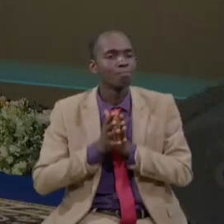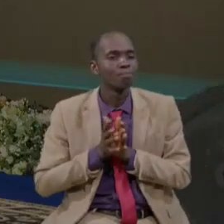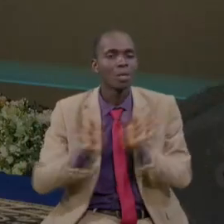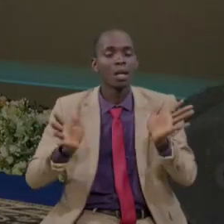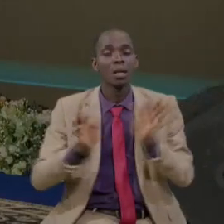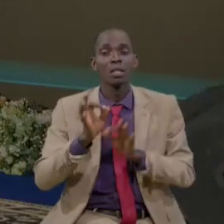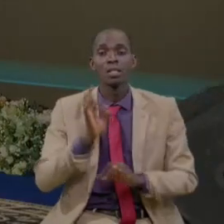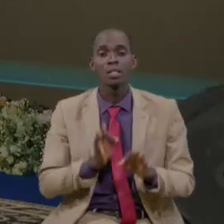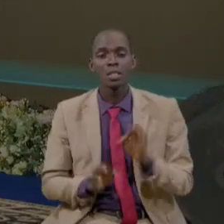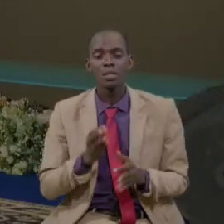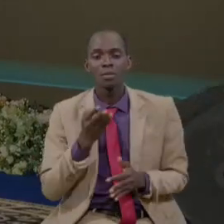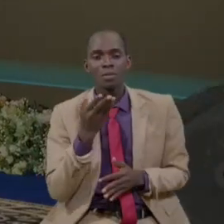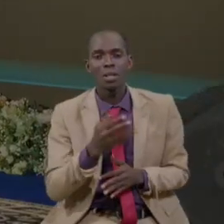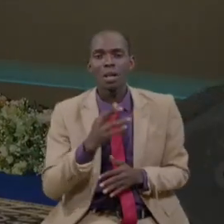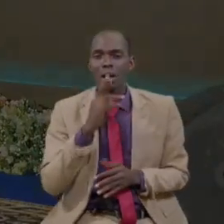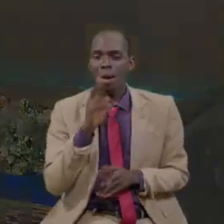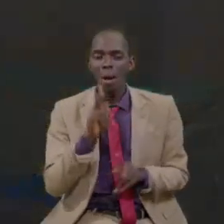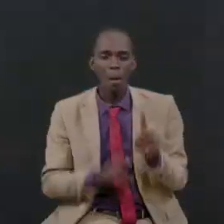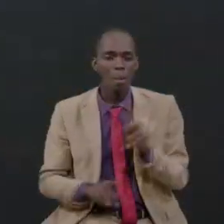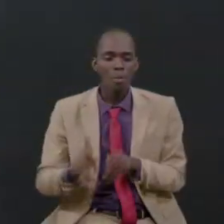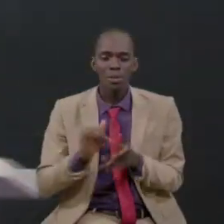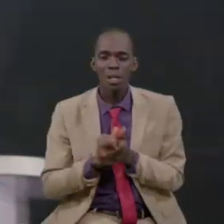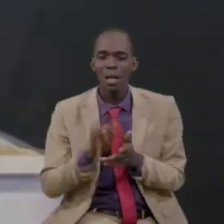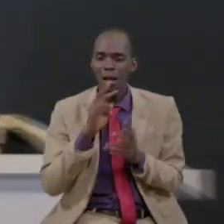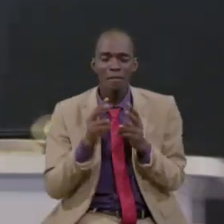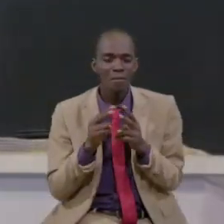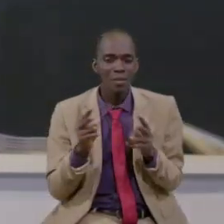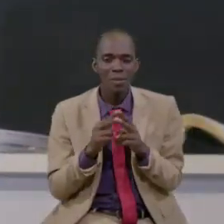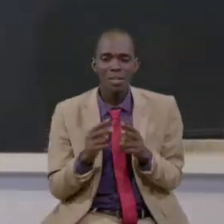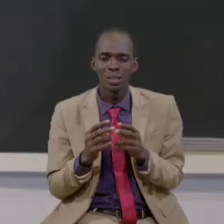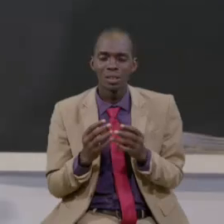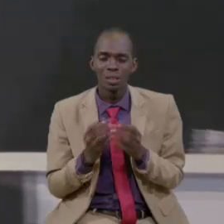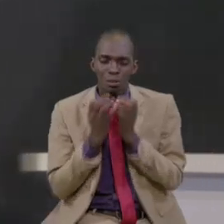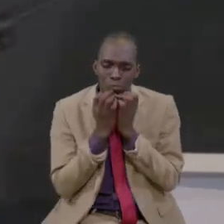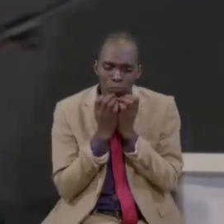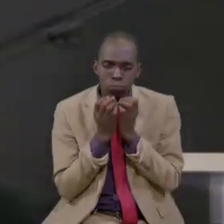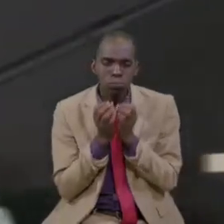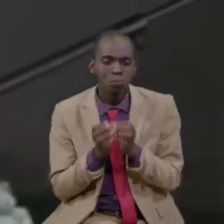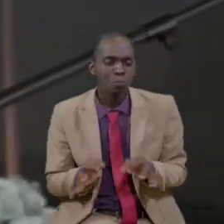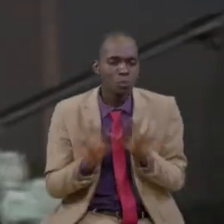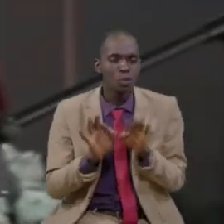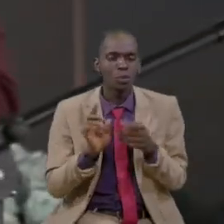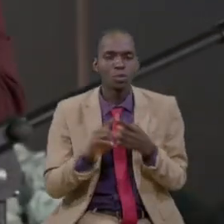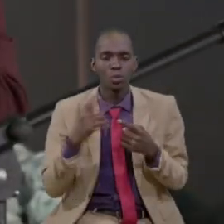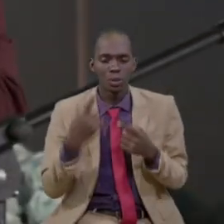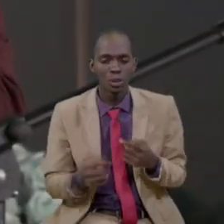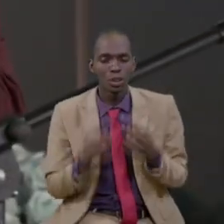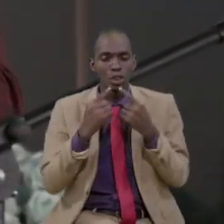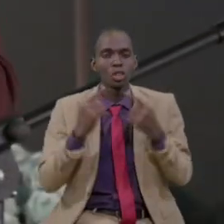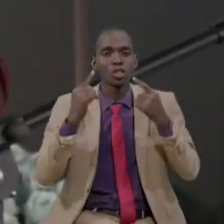key to the success of the present day ministry, and I hear